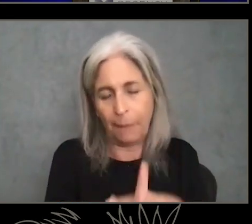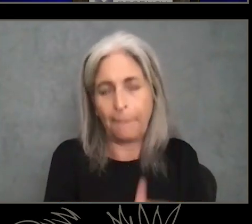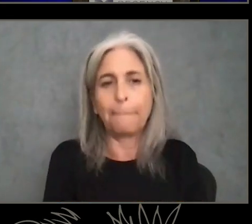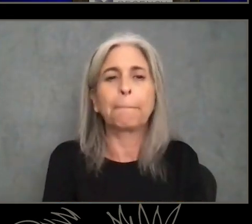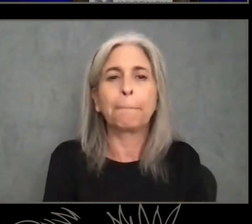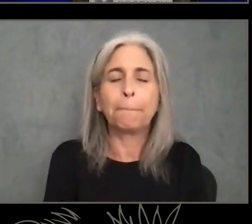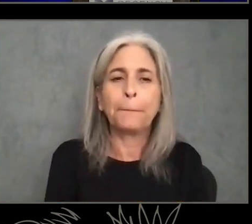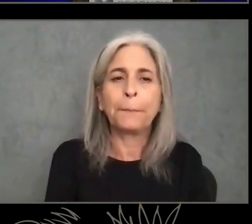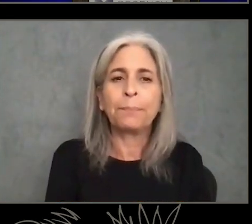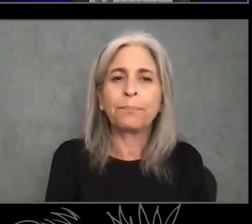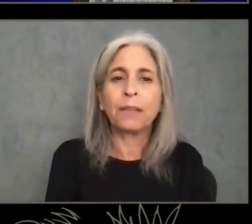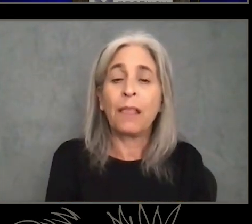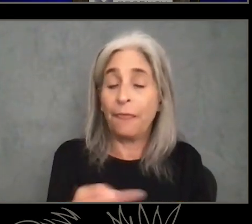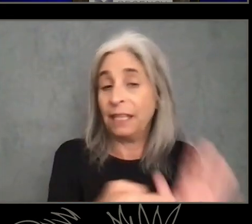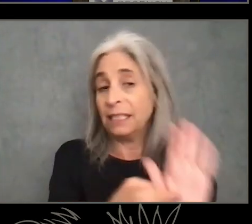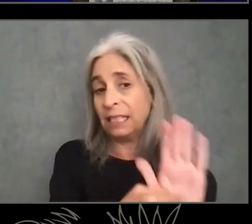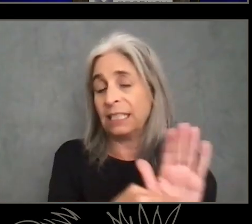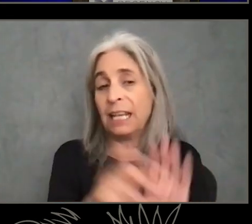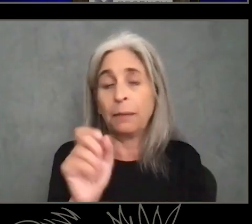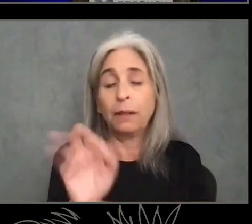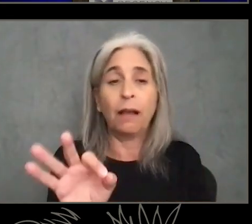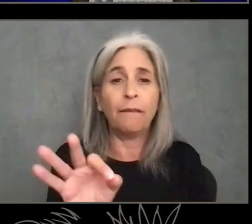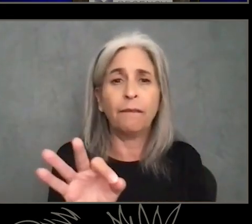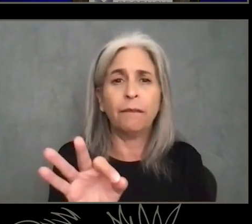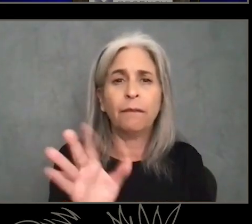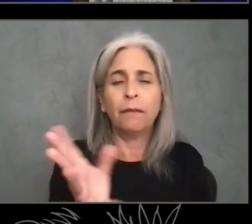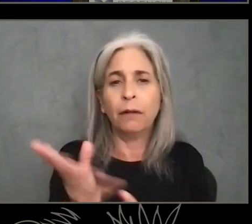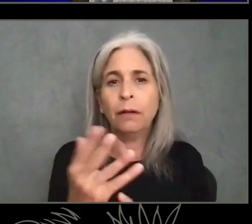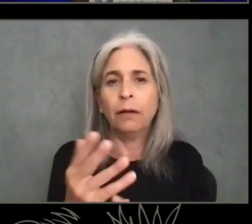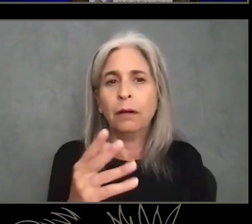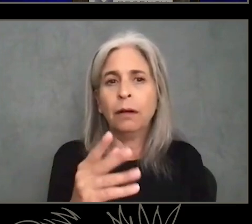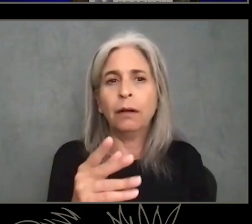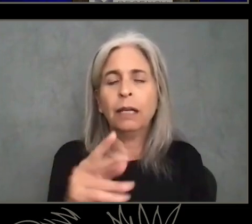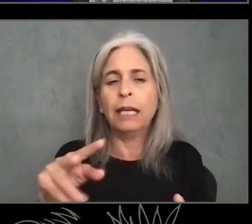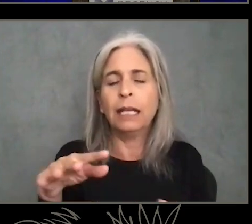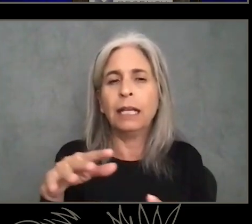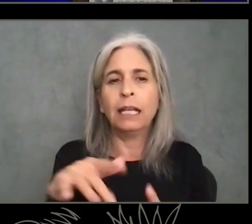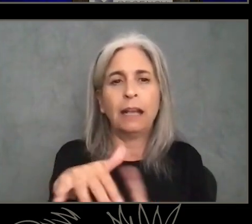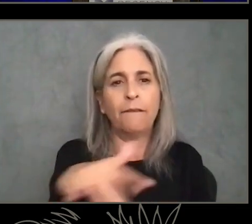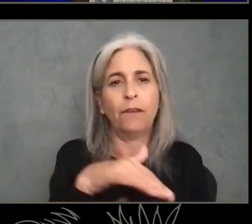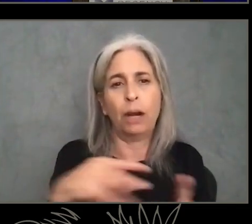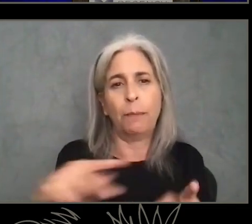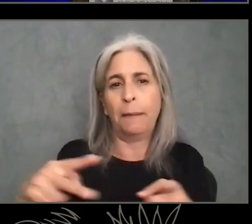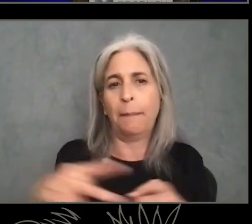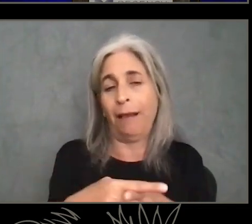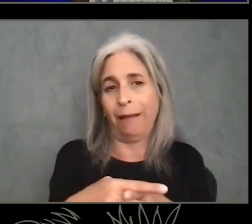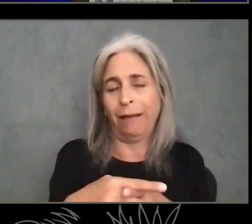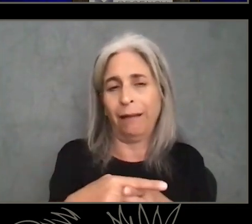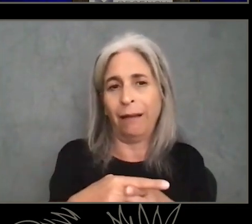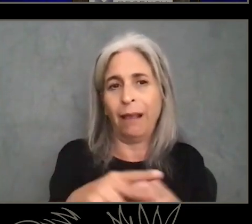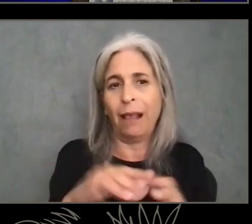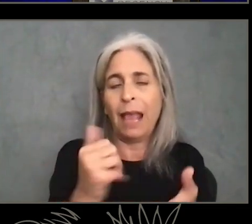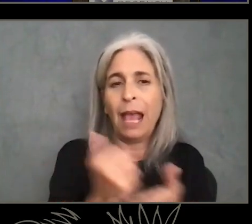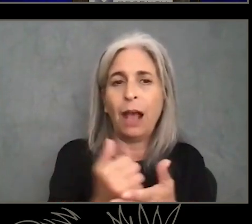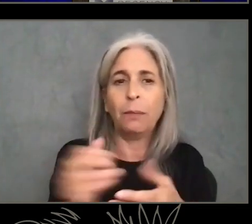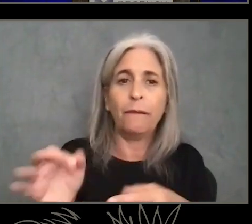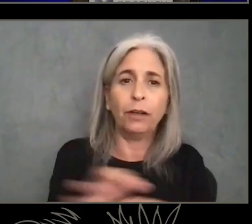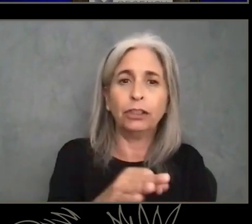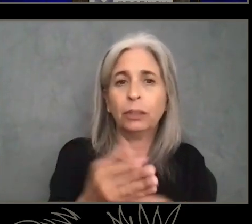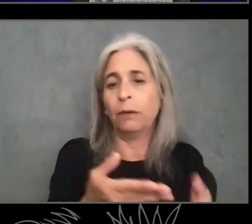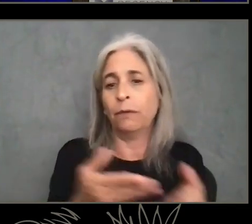So this is an example of just a per environment plugin and some of these helper functions are provided by